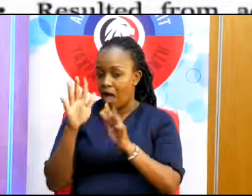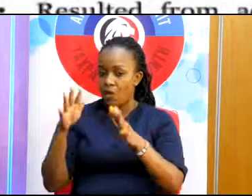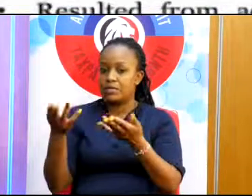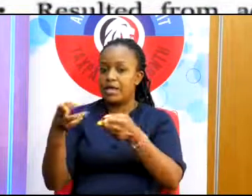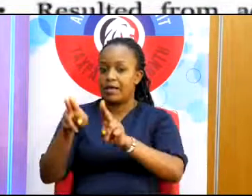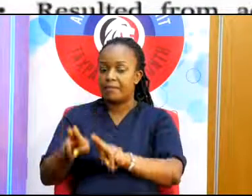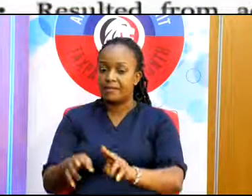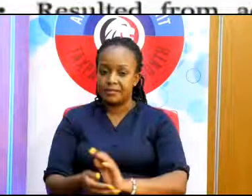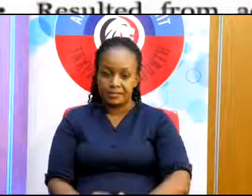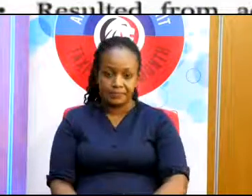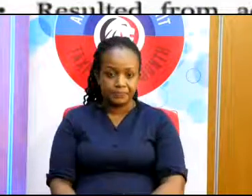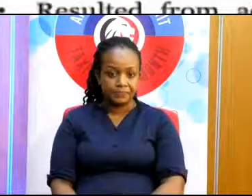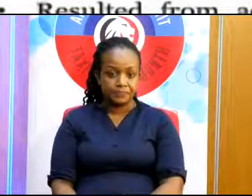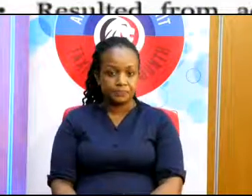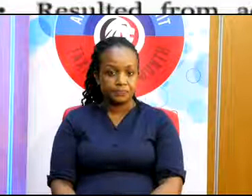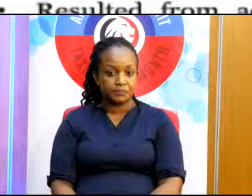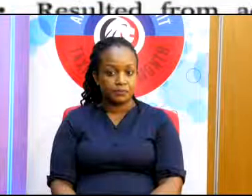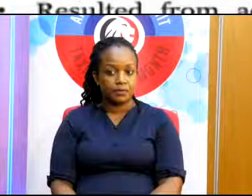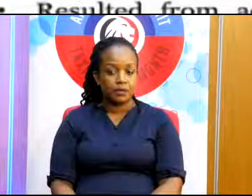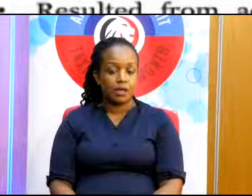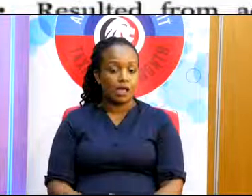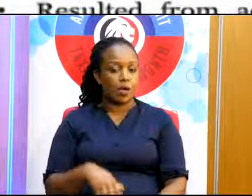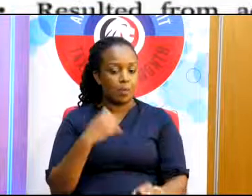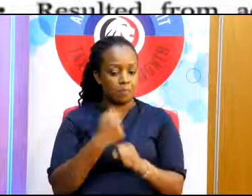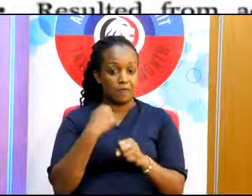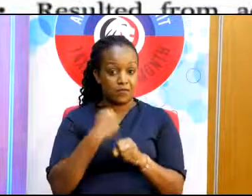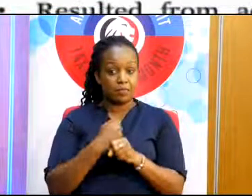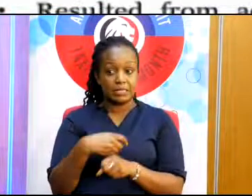Our worst performance was in May